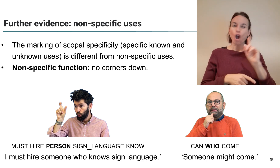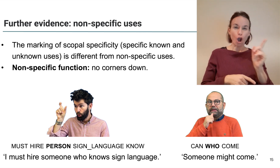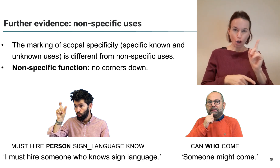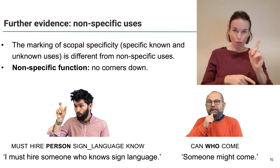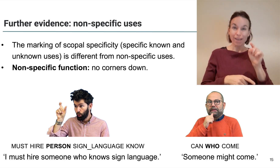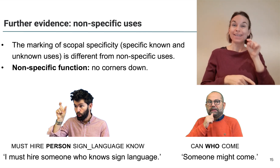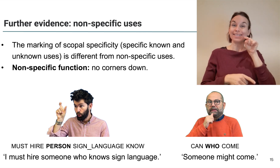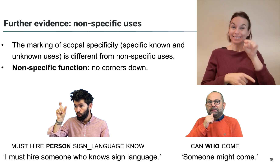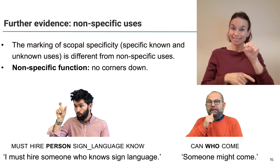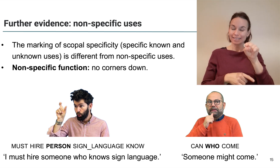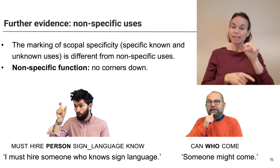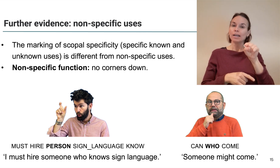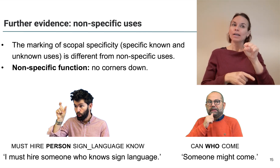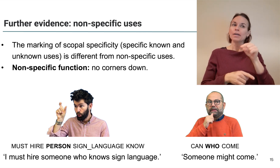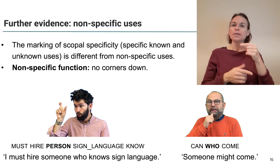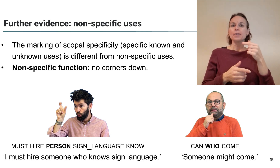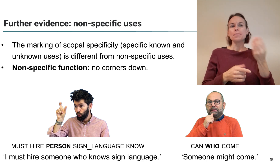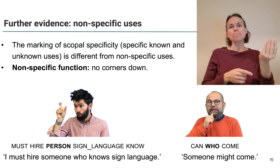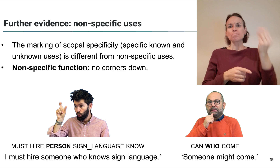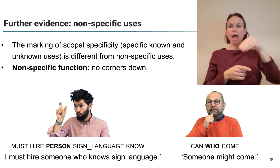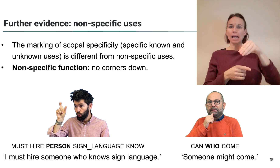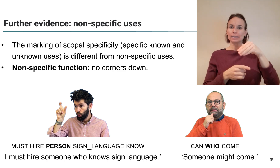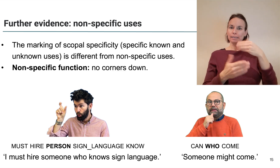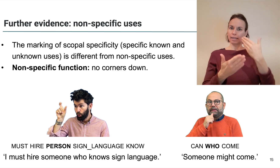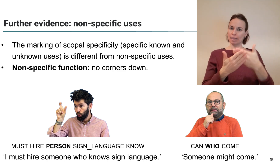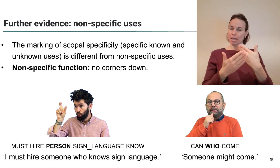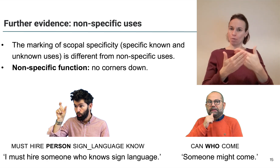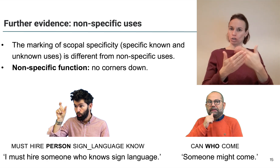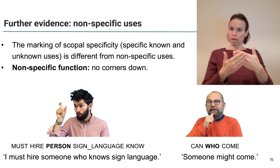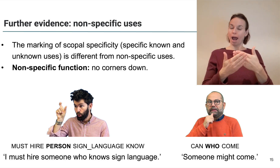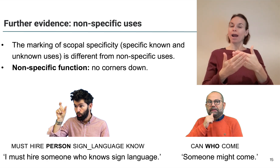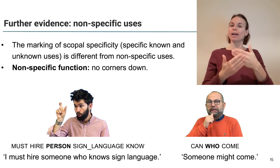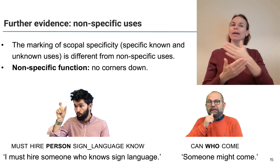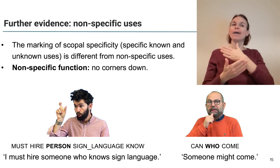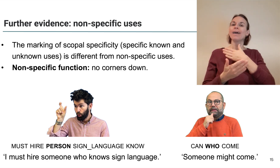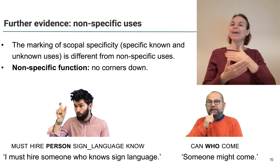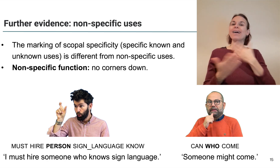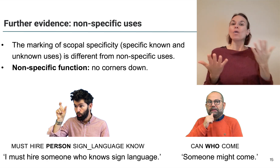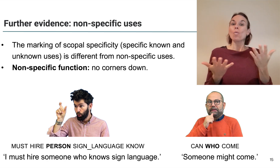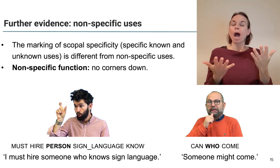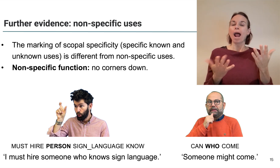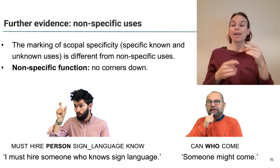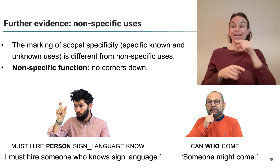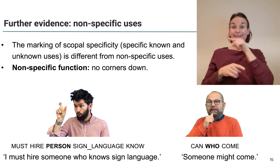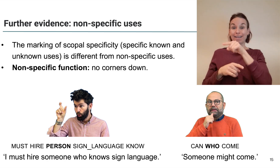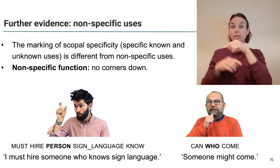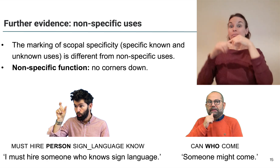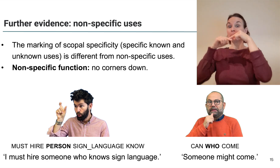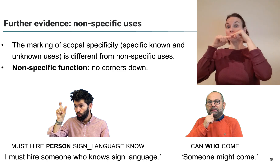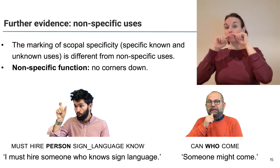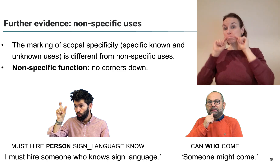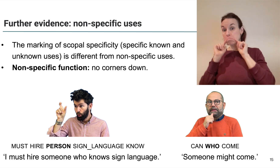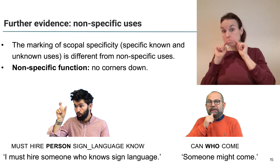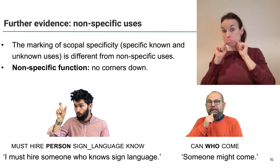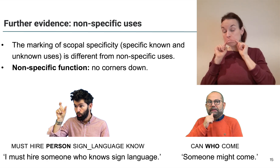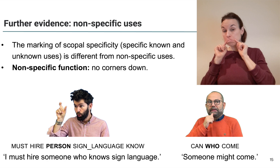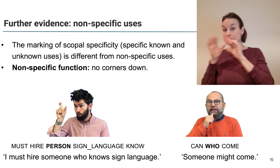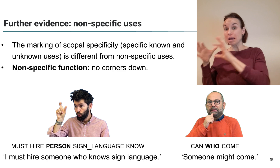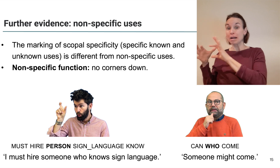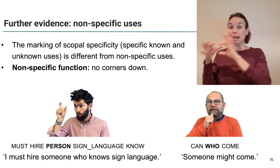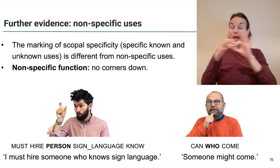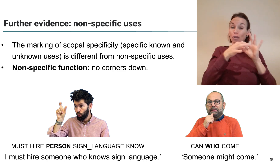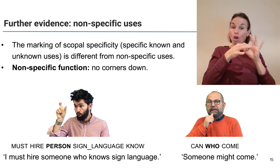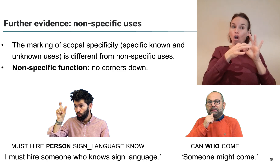by the fact that non-specific uses are not produced with this non-manual. In